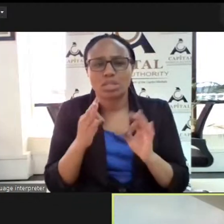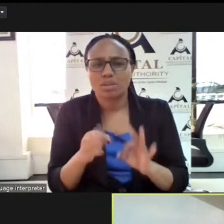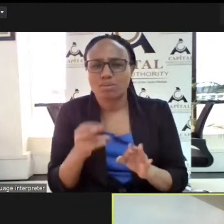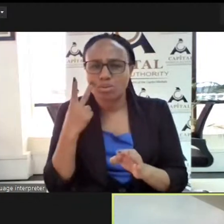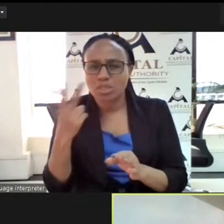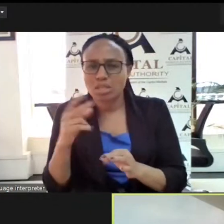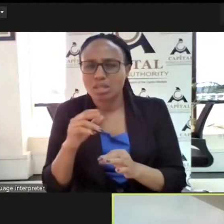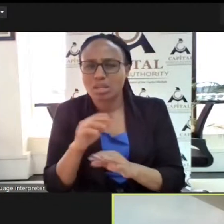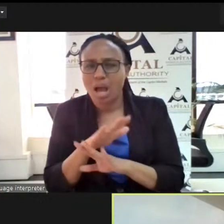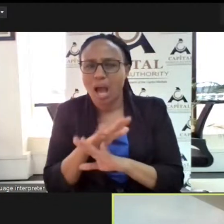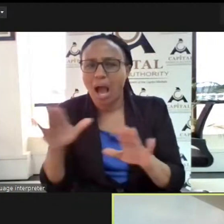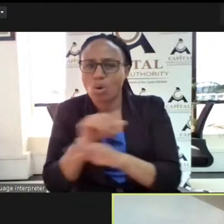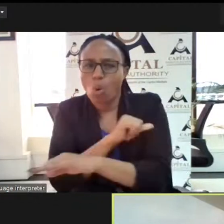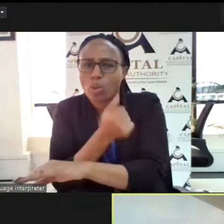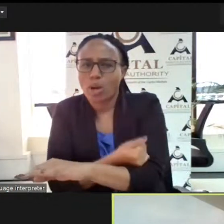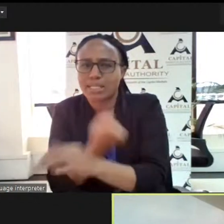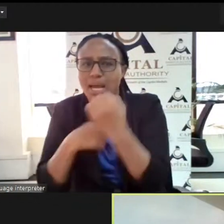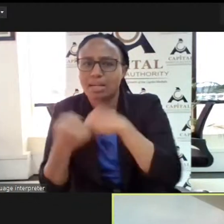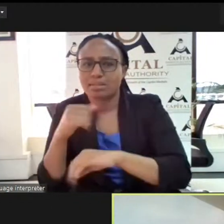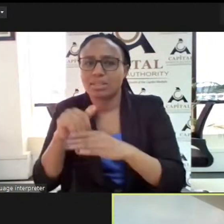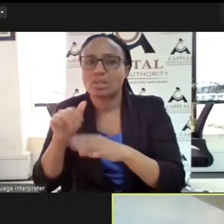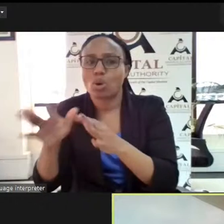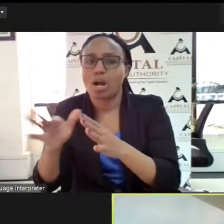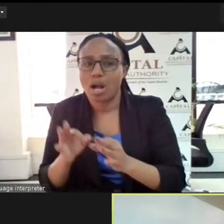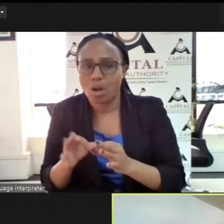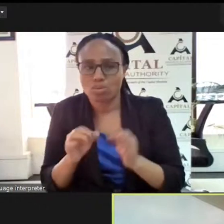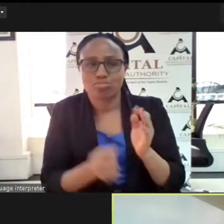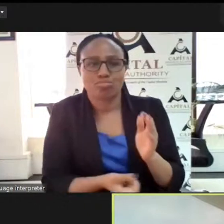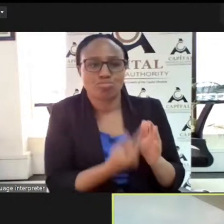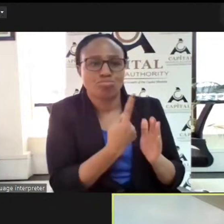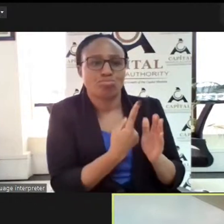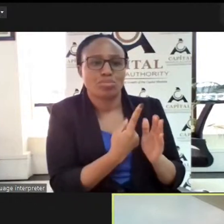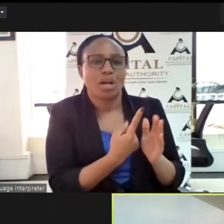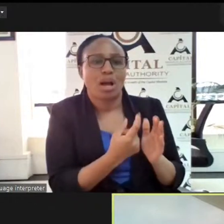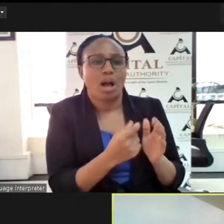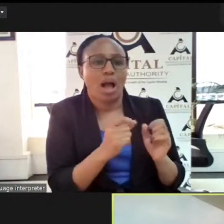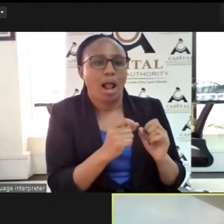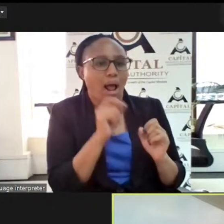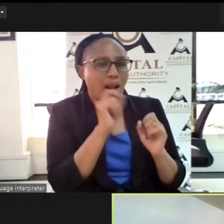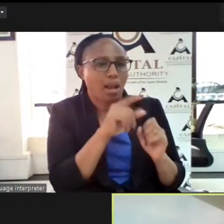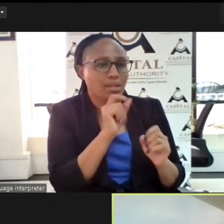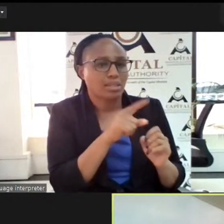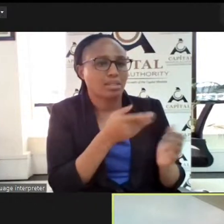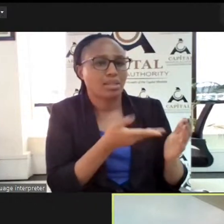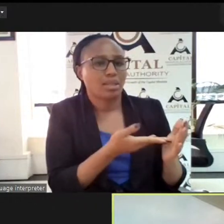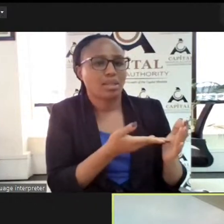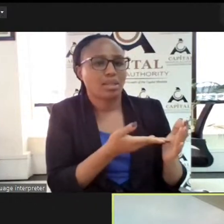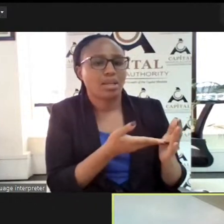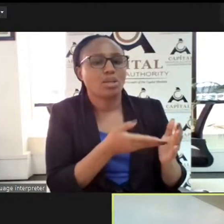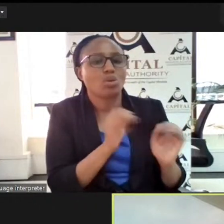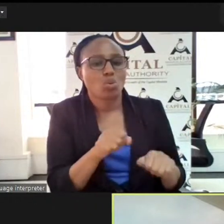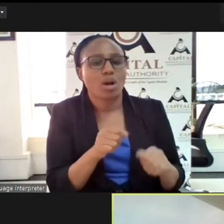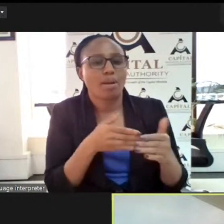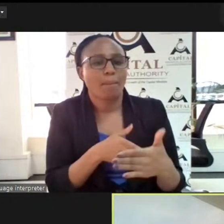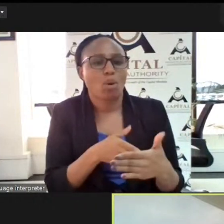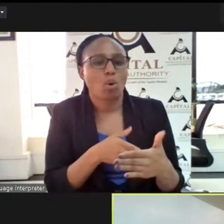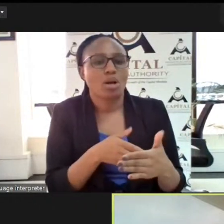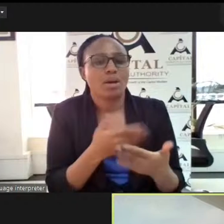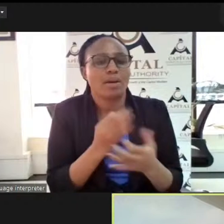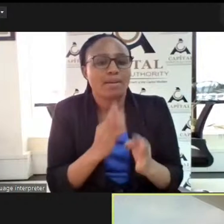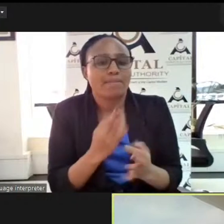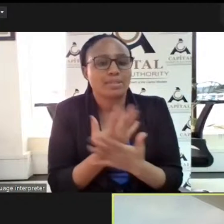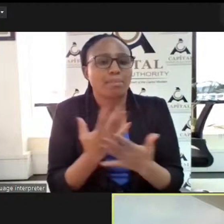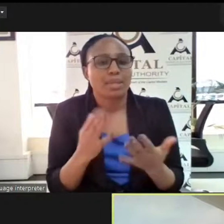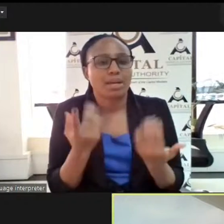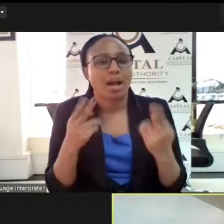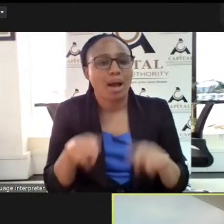activity on your account, you're able to get an alert, and that's something you can activate. And then if something has happened, you can either alert the broker